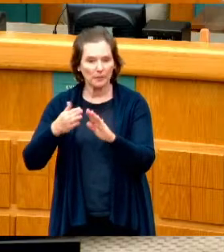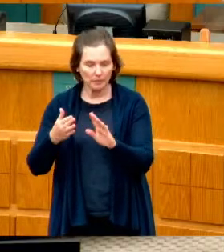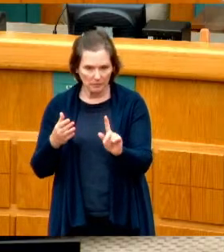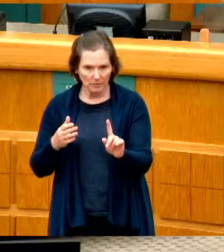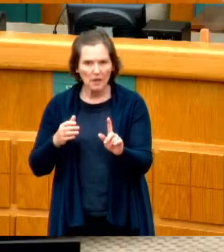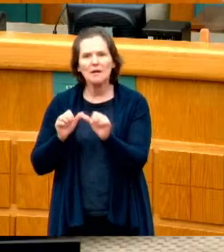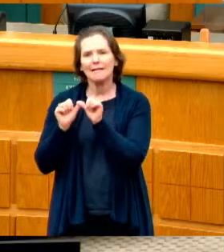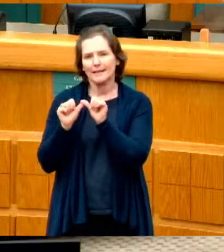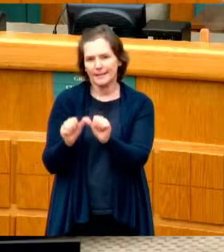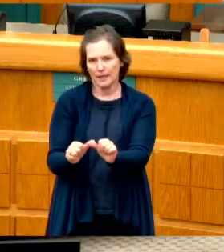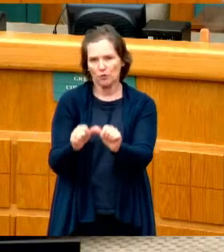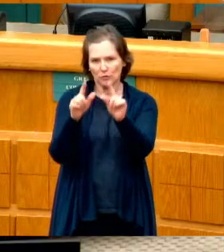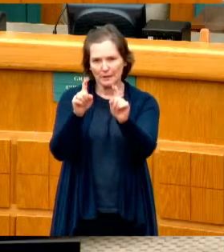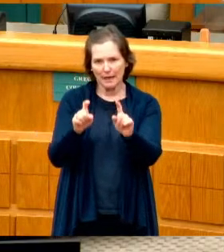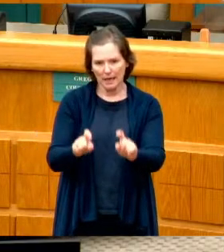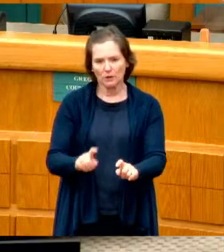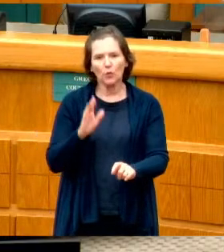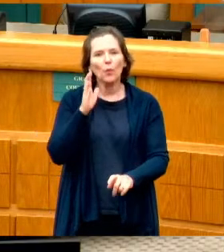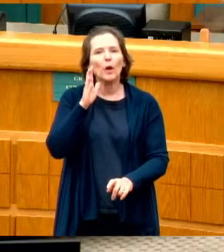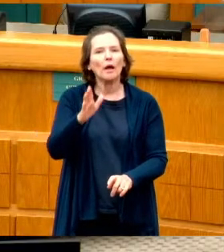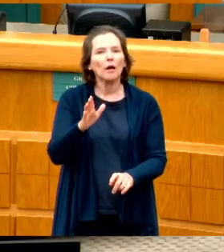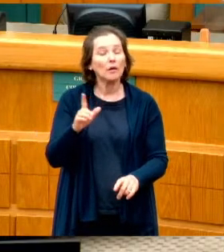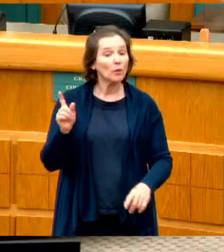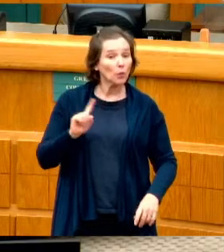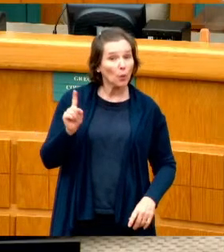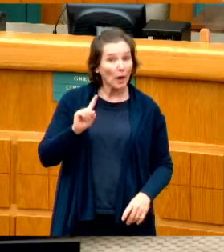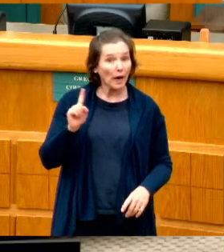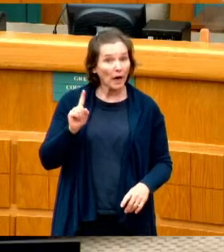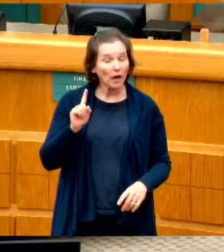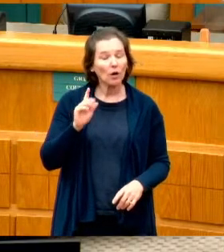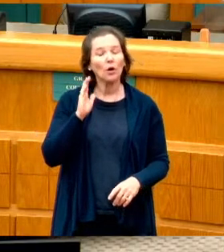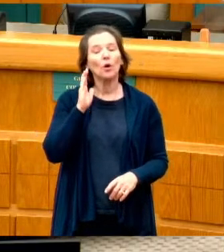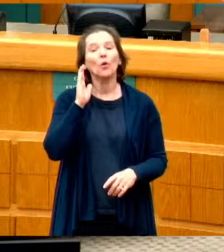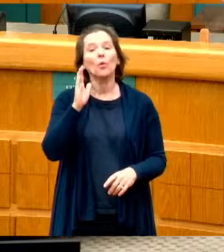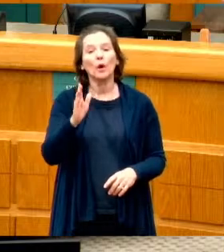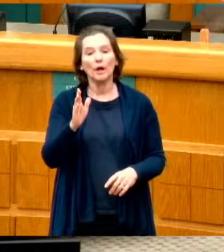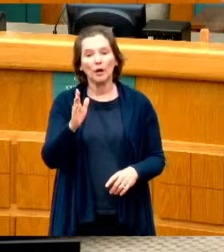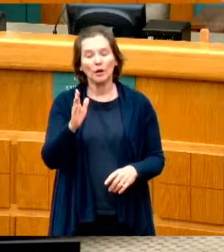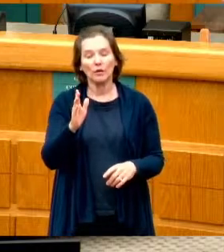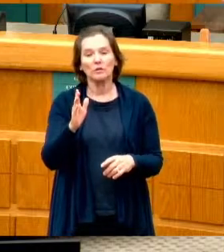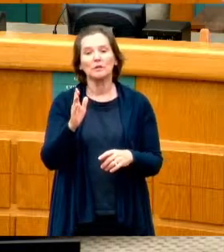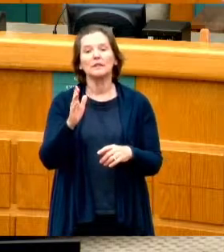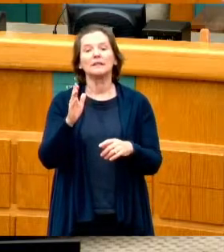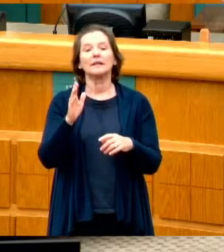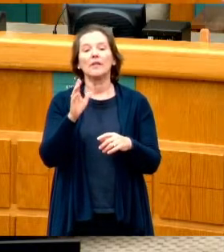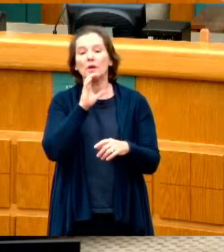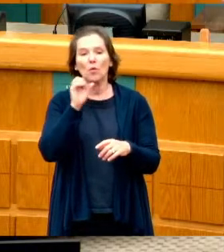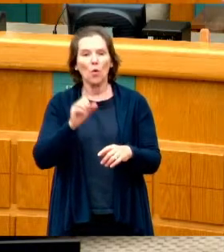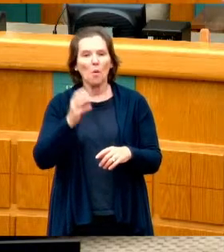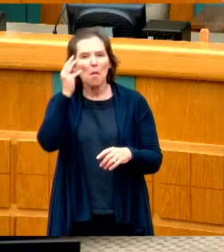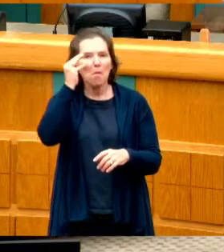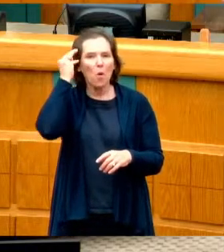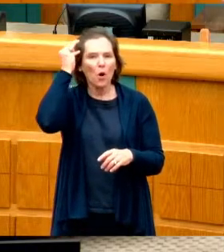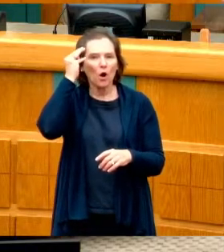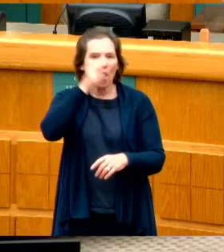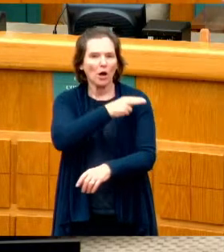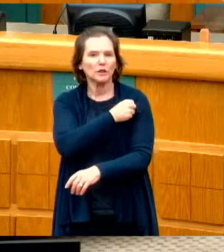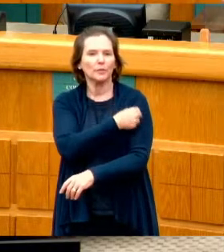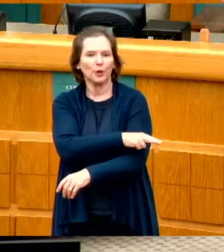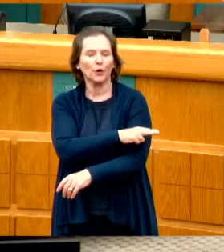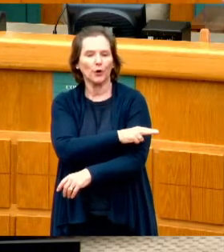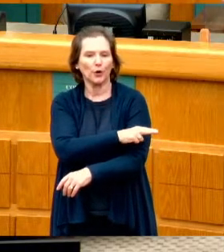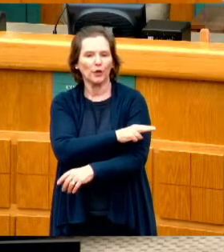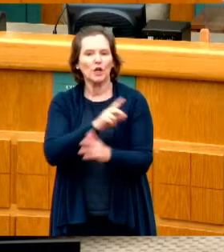at 2606 Hospital Boulevard, today, March the 9th,